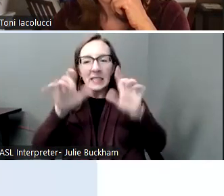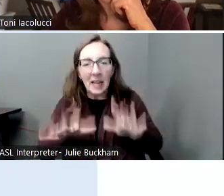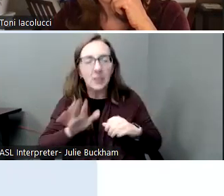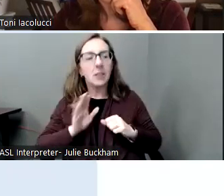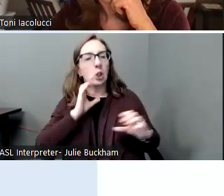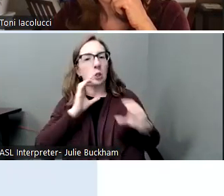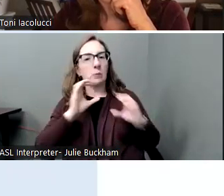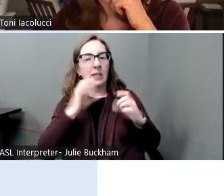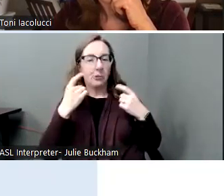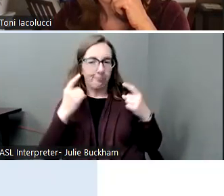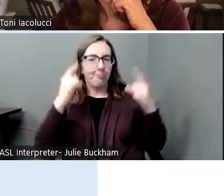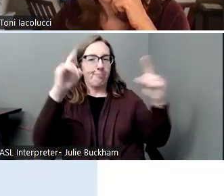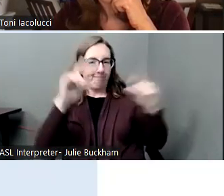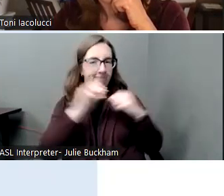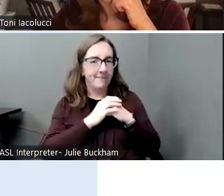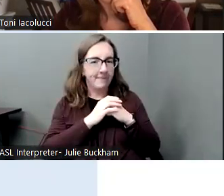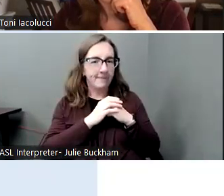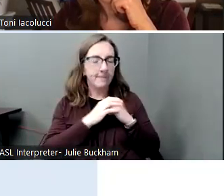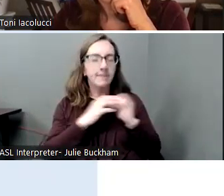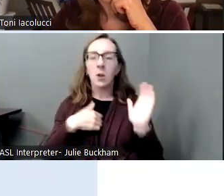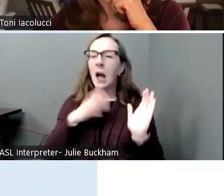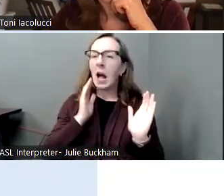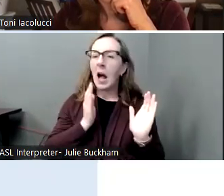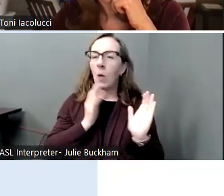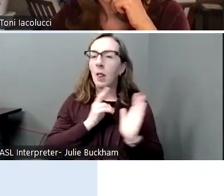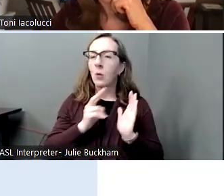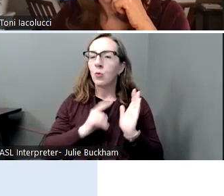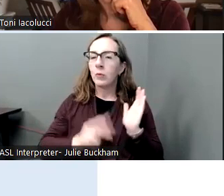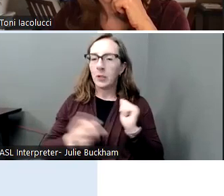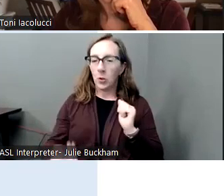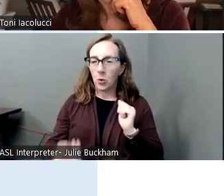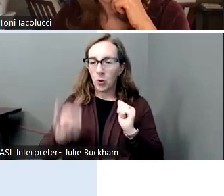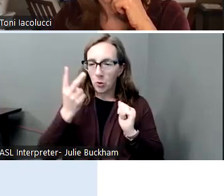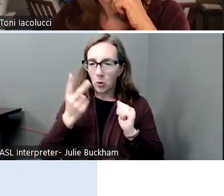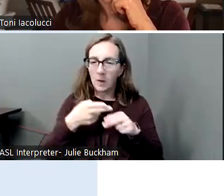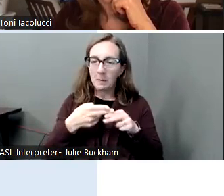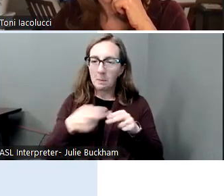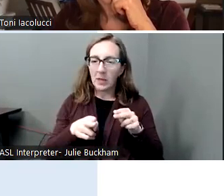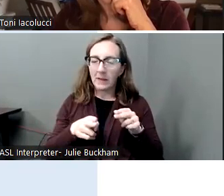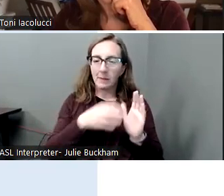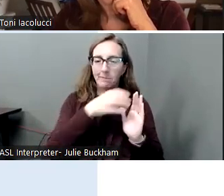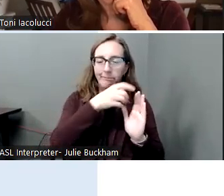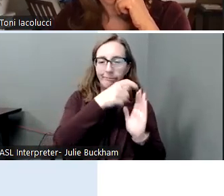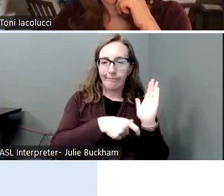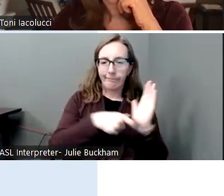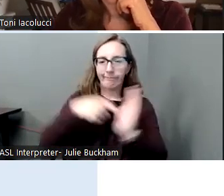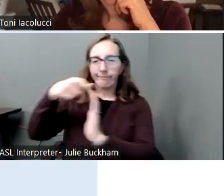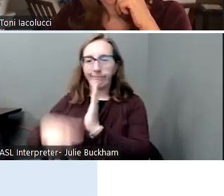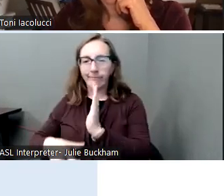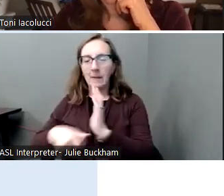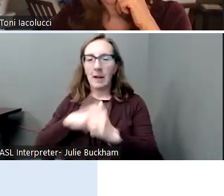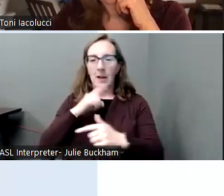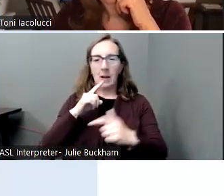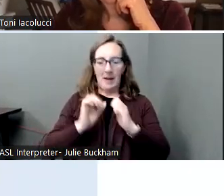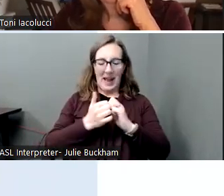the patient. So I'm going to read to you two brief scripts about what teach back language might